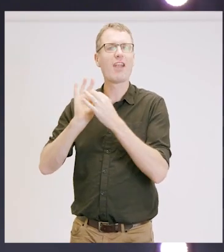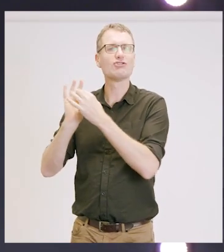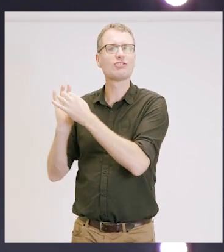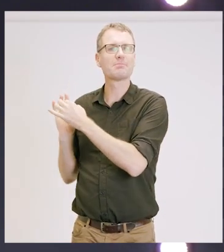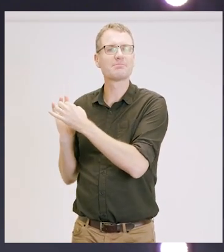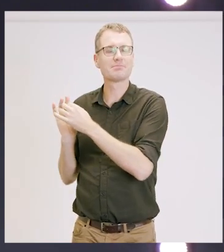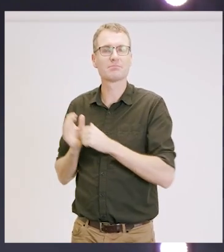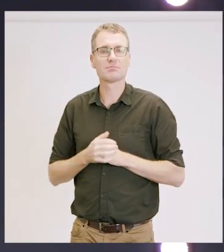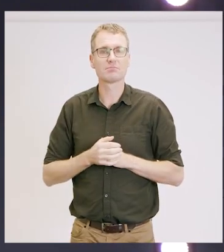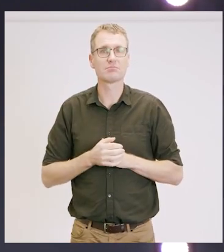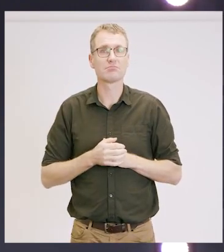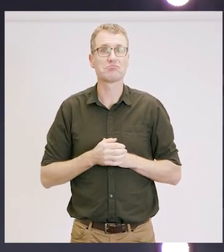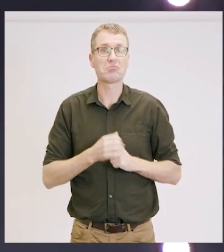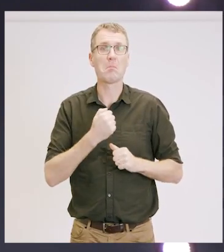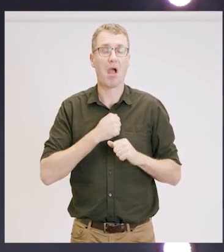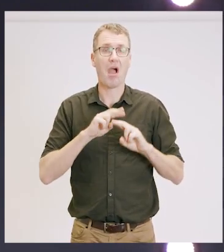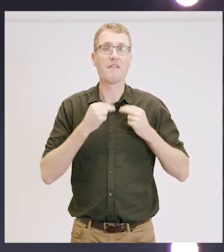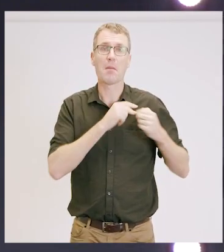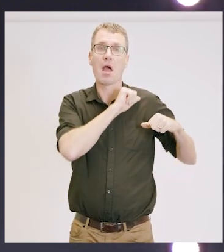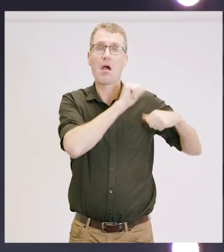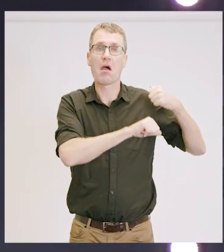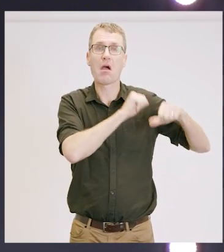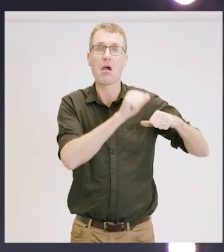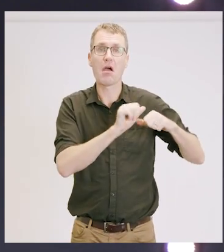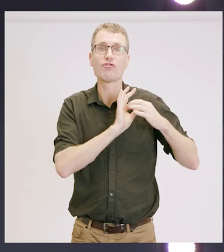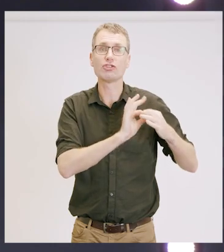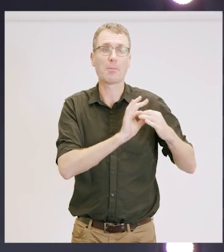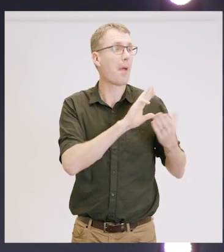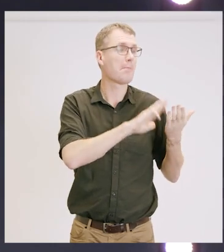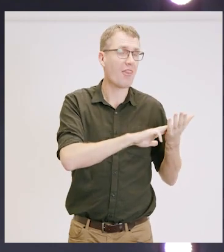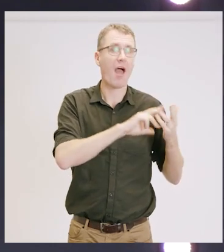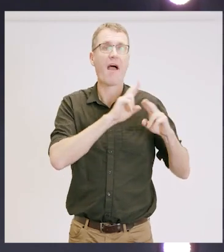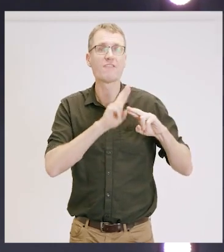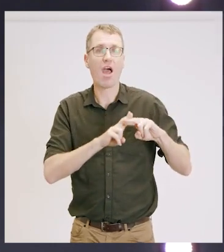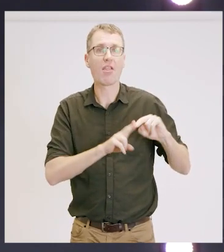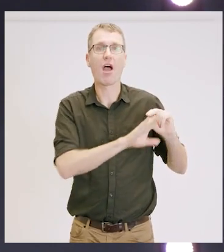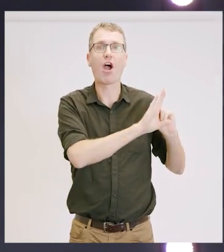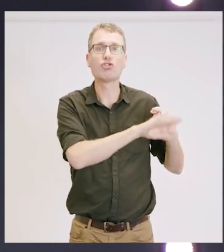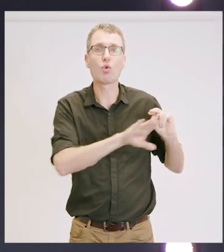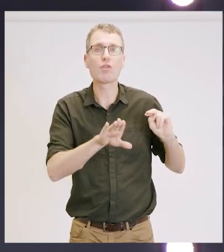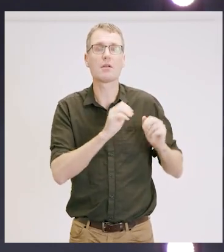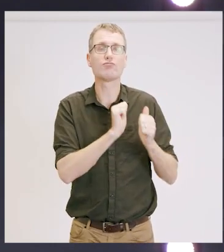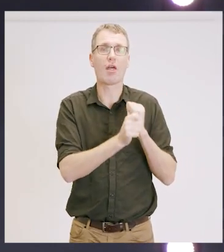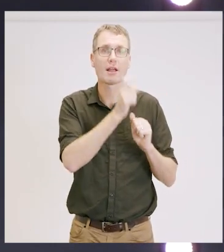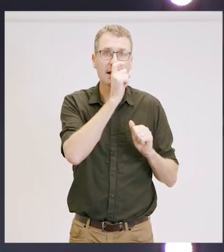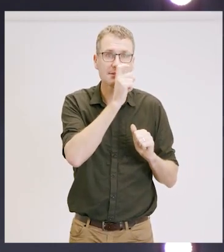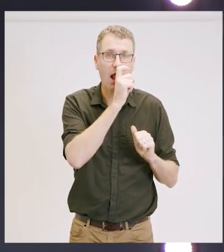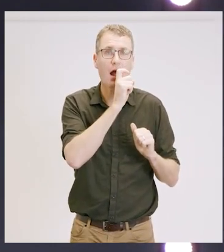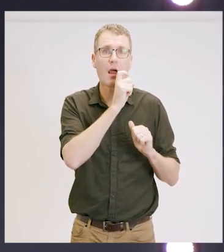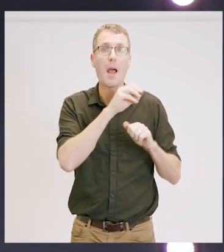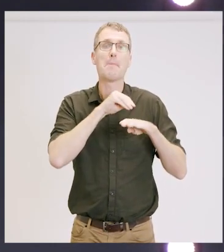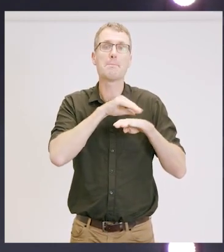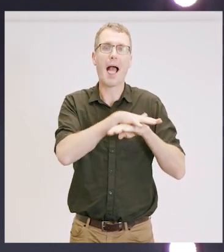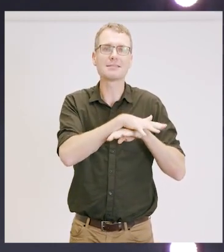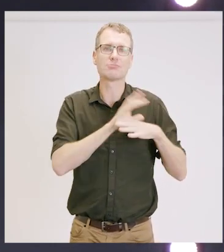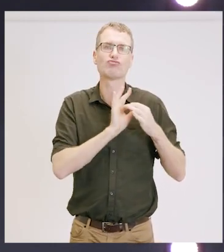other type of relationship. It's different to just a blood relationship. Us, like our mums and dads and our children